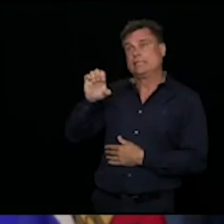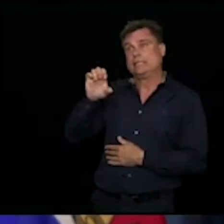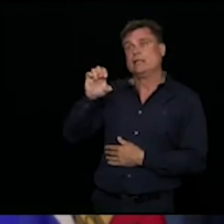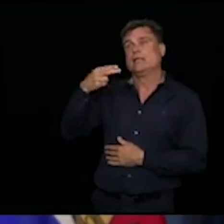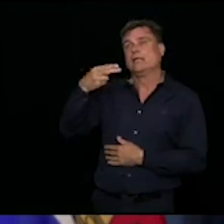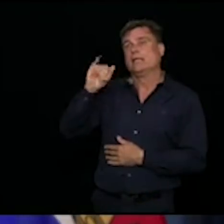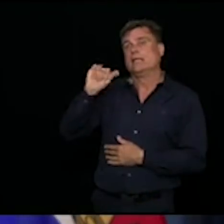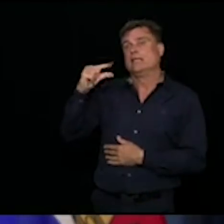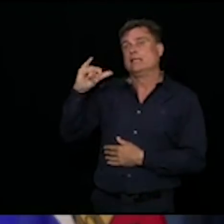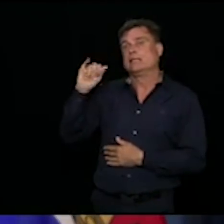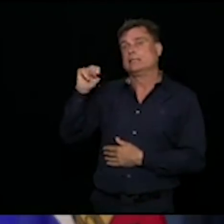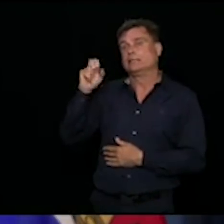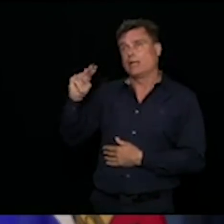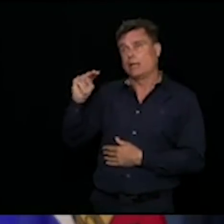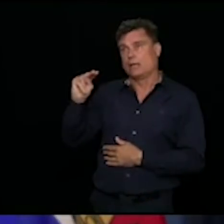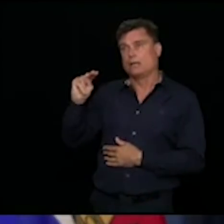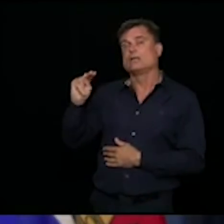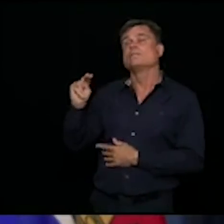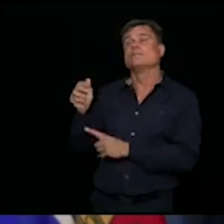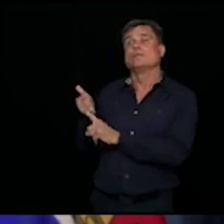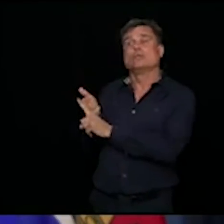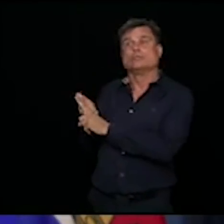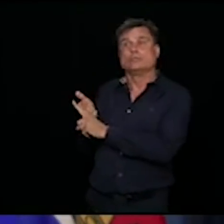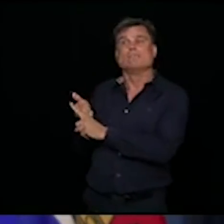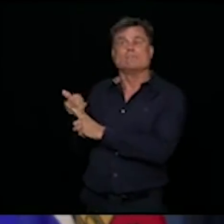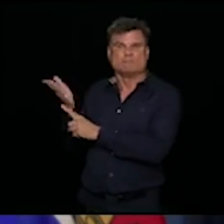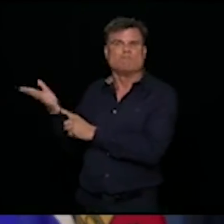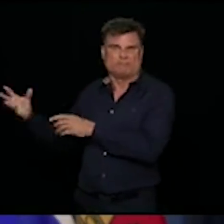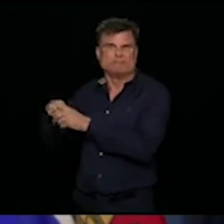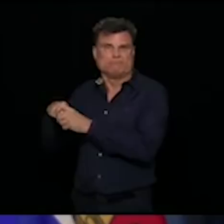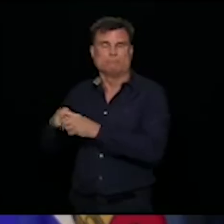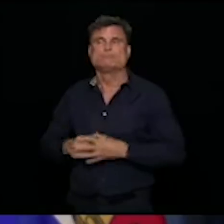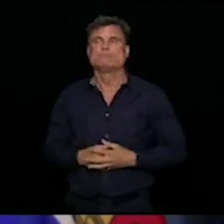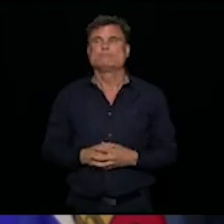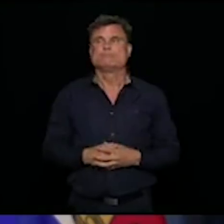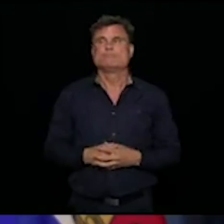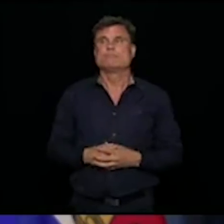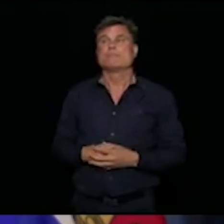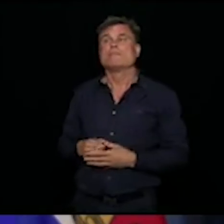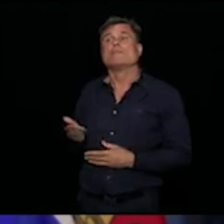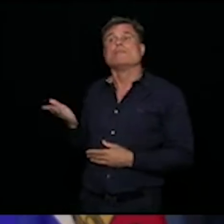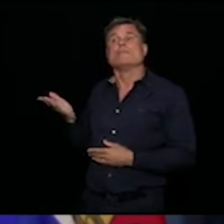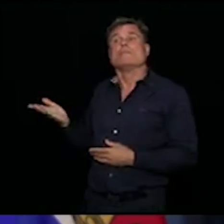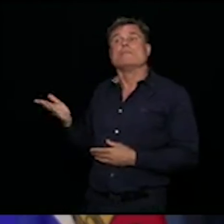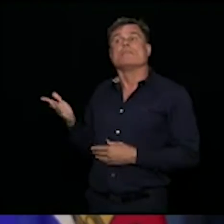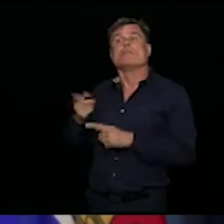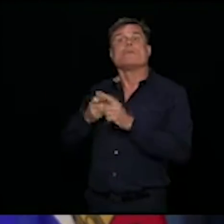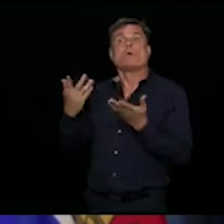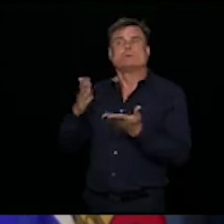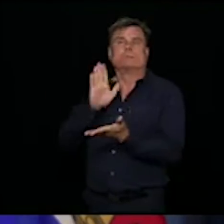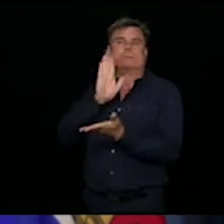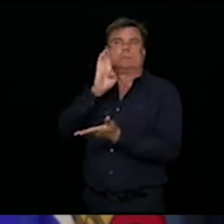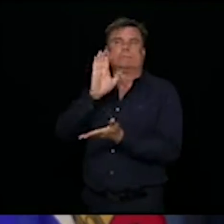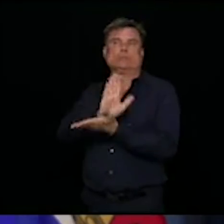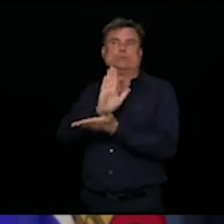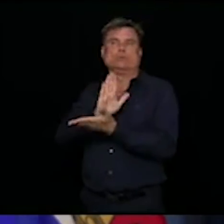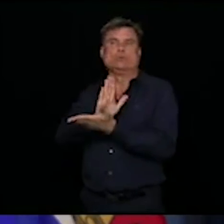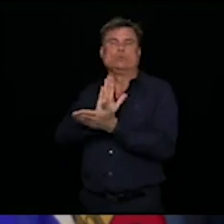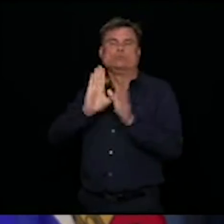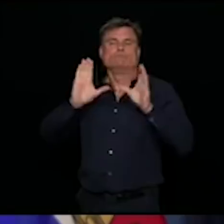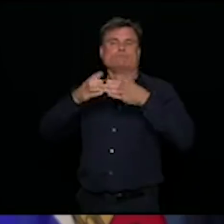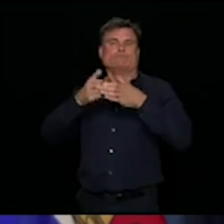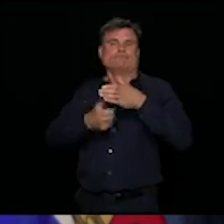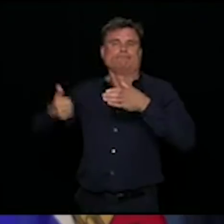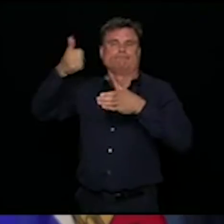I want to begin by saying that I hope families are having a wonderful, well-deserved break. Students and